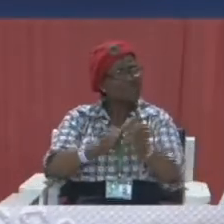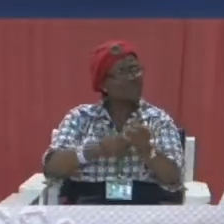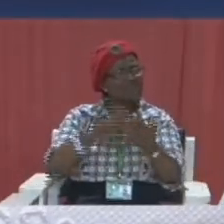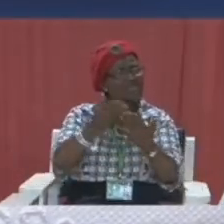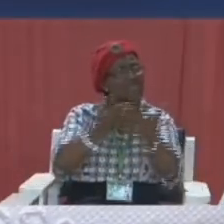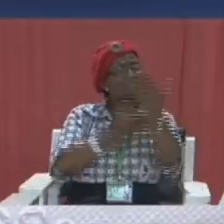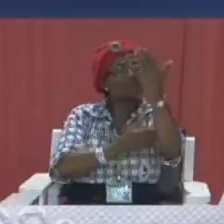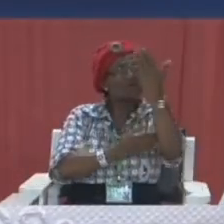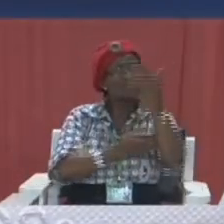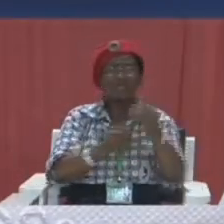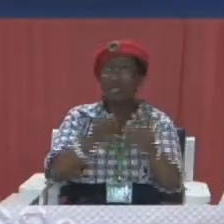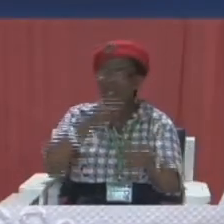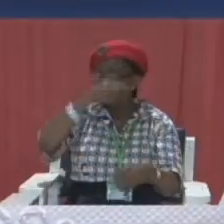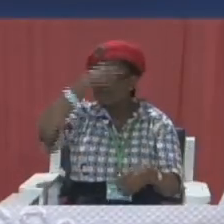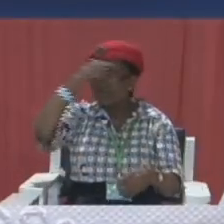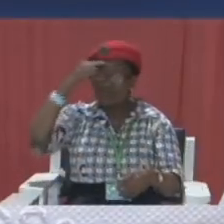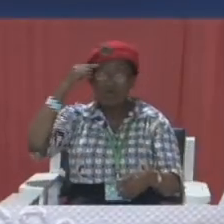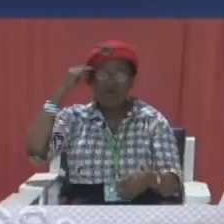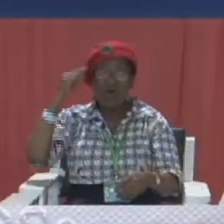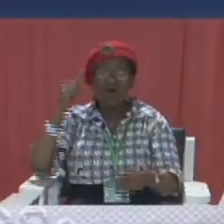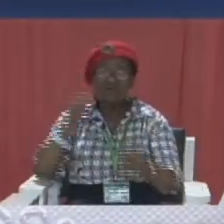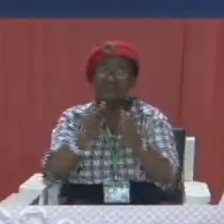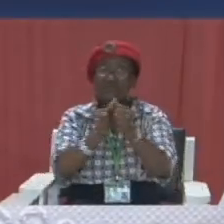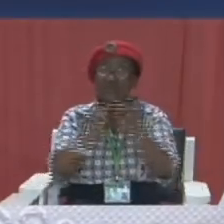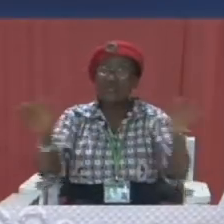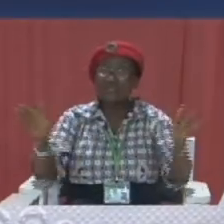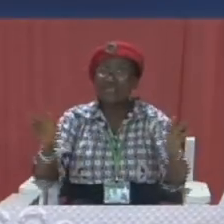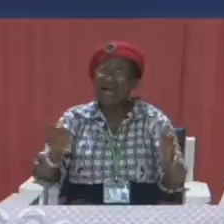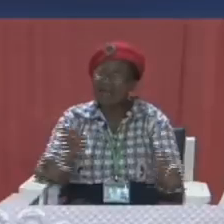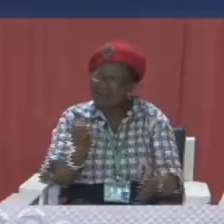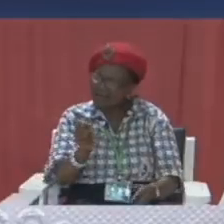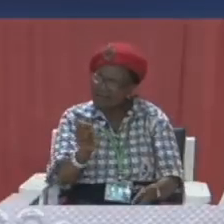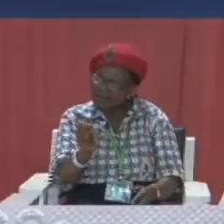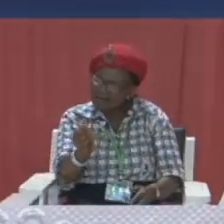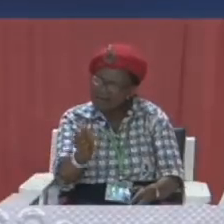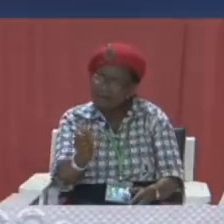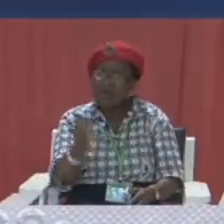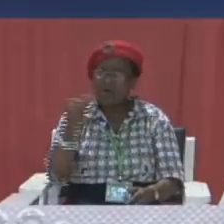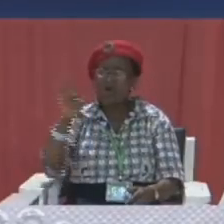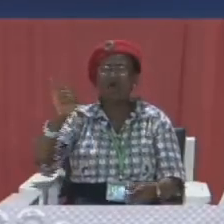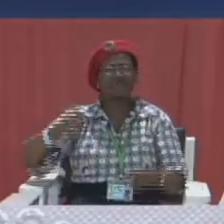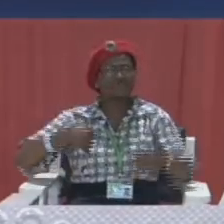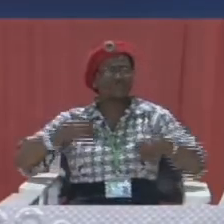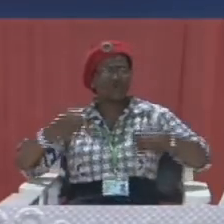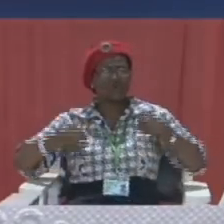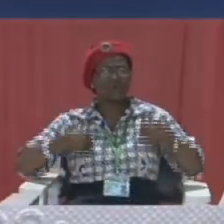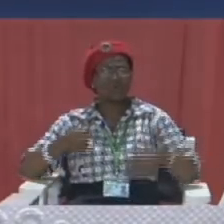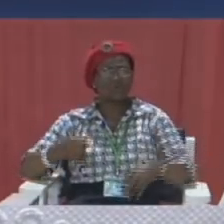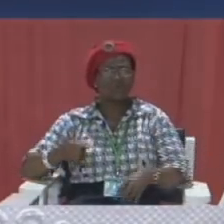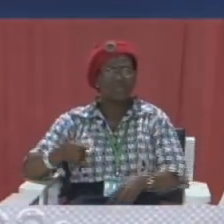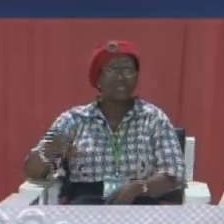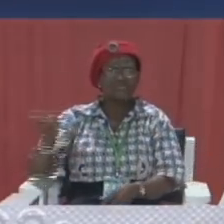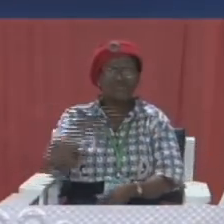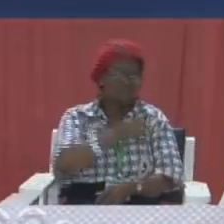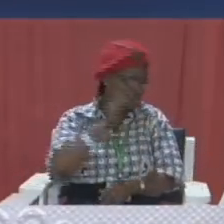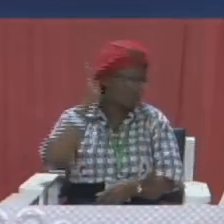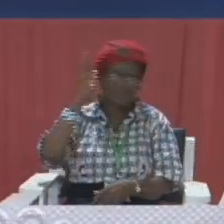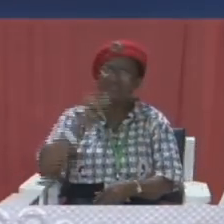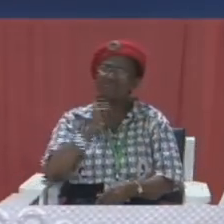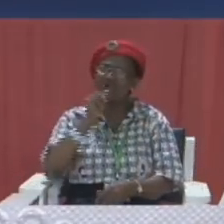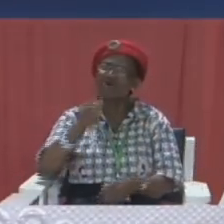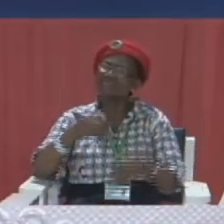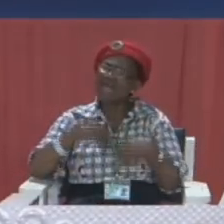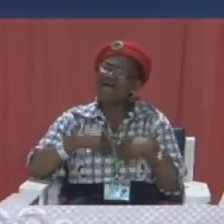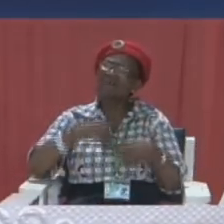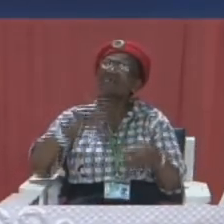Because without that dose of joy, you won't even have the strength to